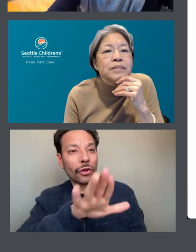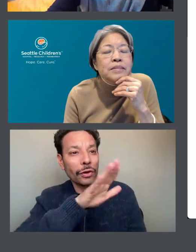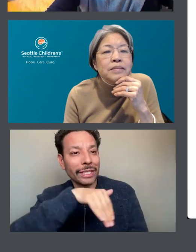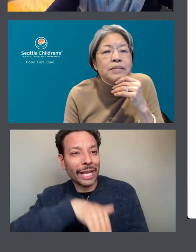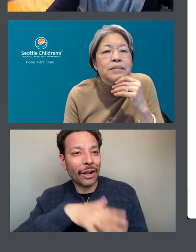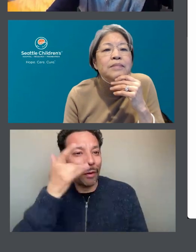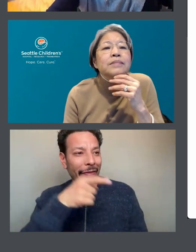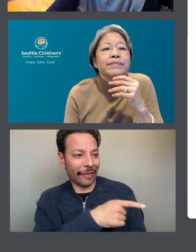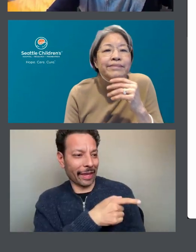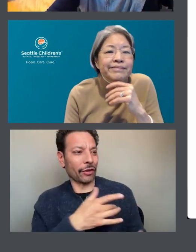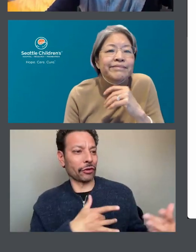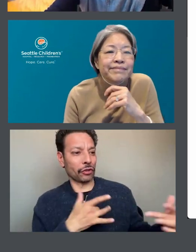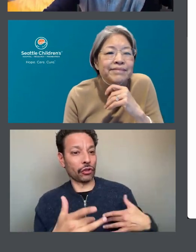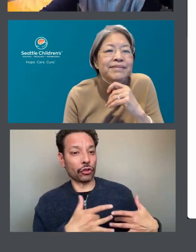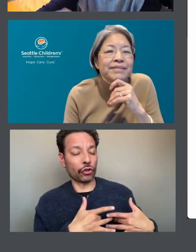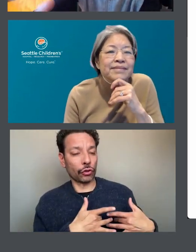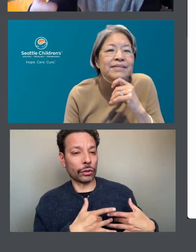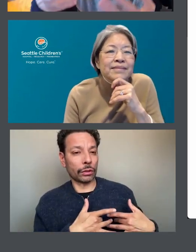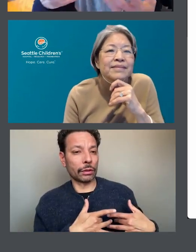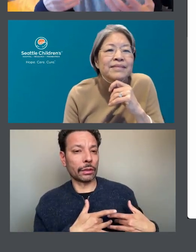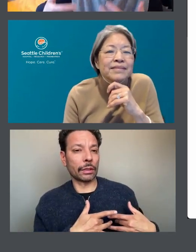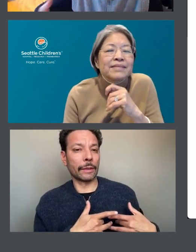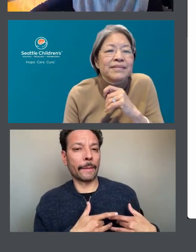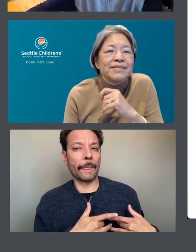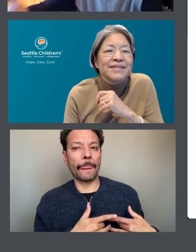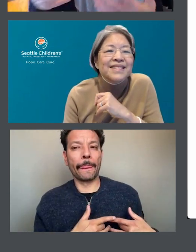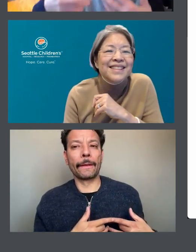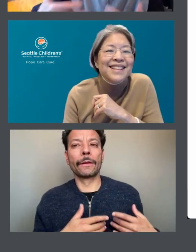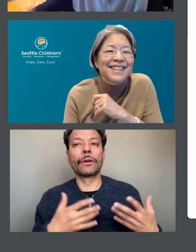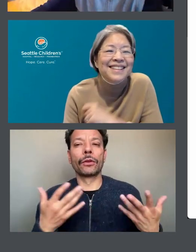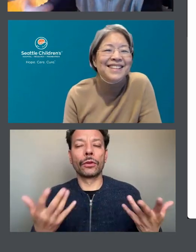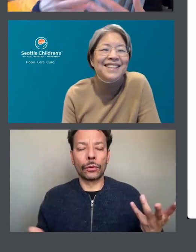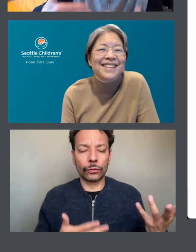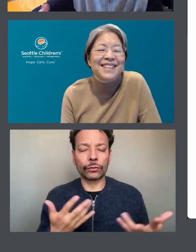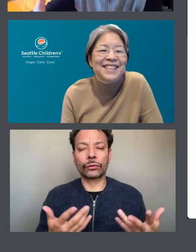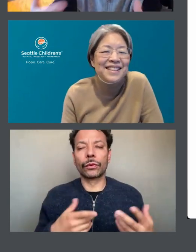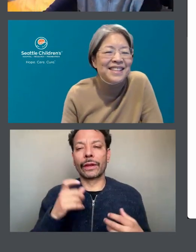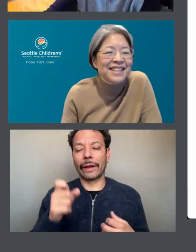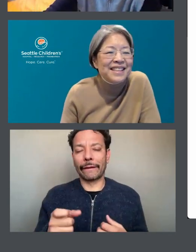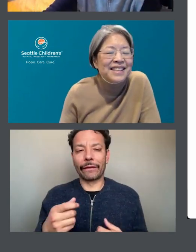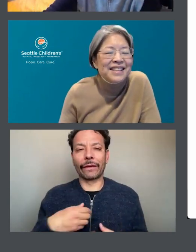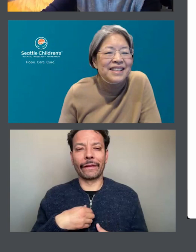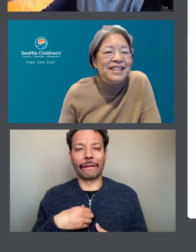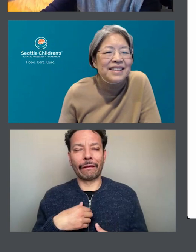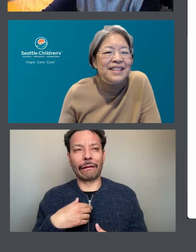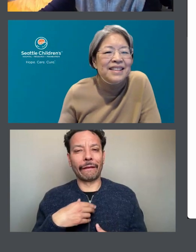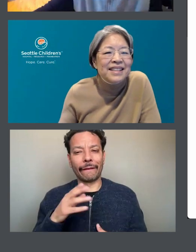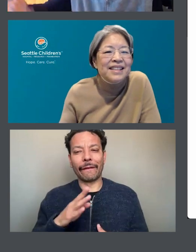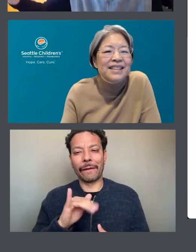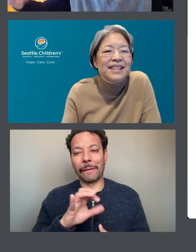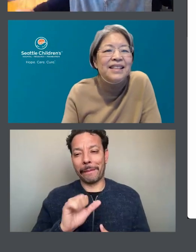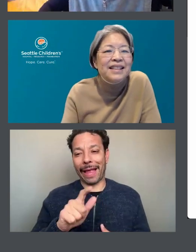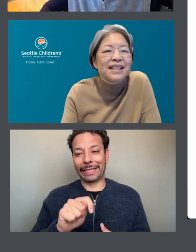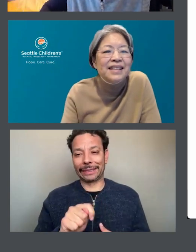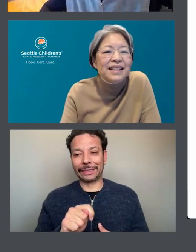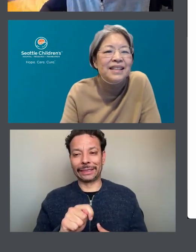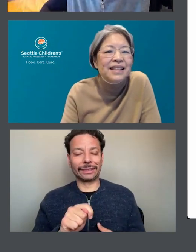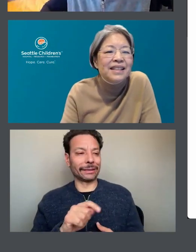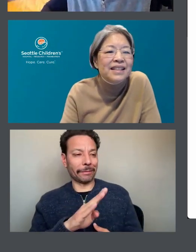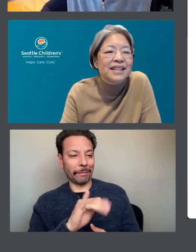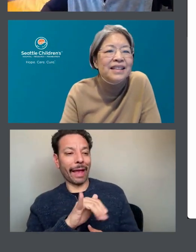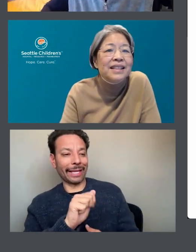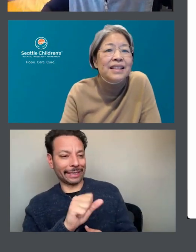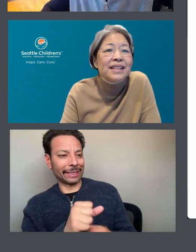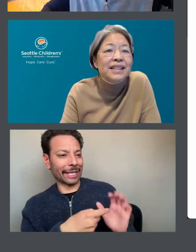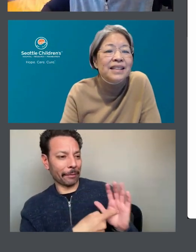were concerned. And so, you had a biased sample there, and they're absolutely